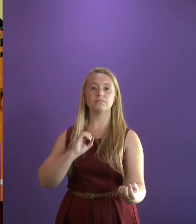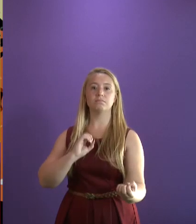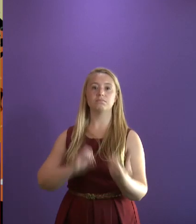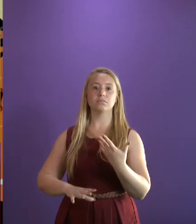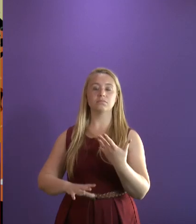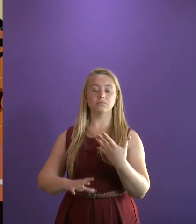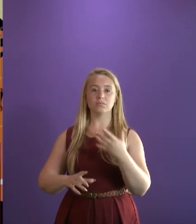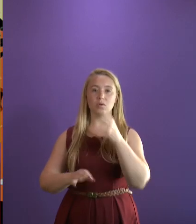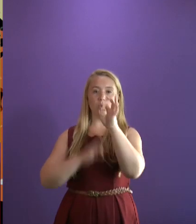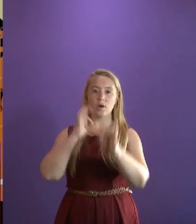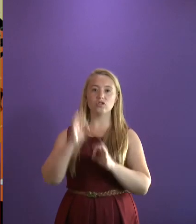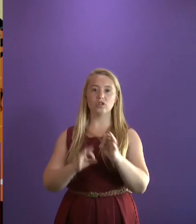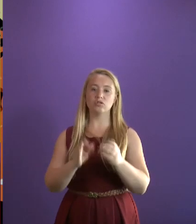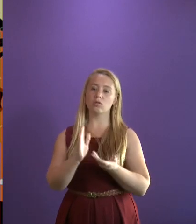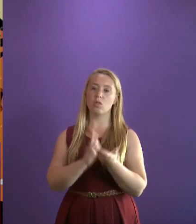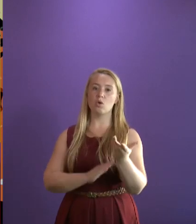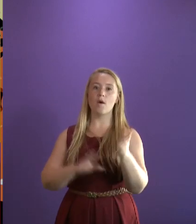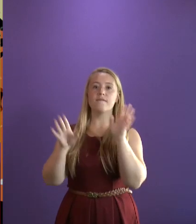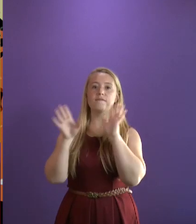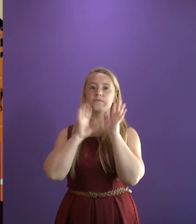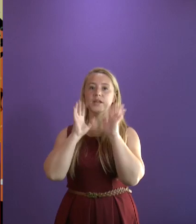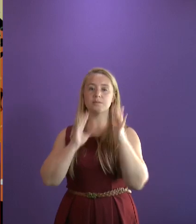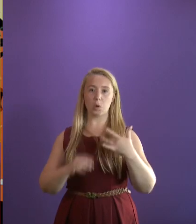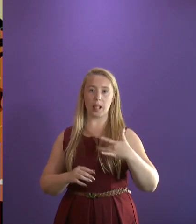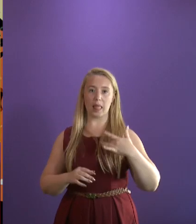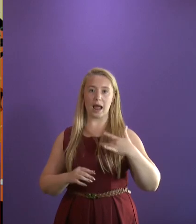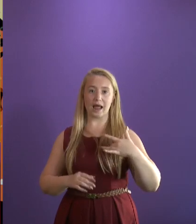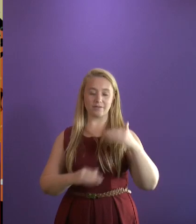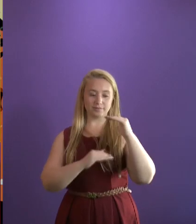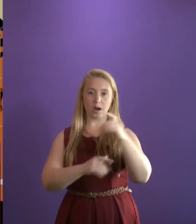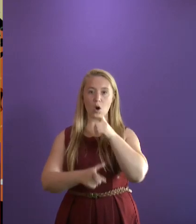Facebook Live comment section or email